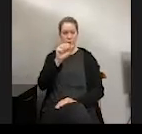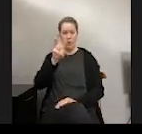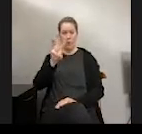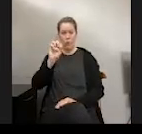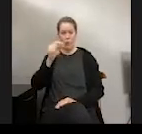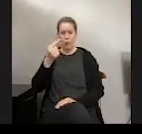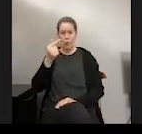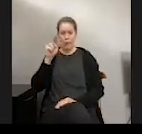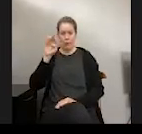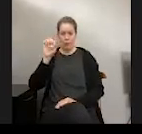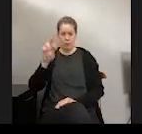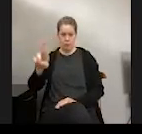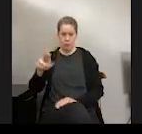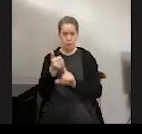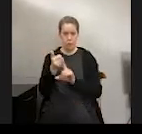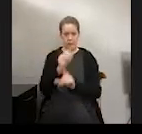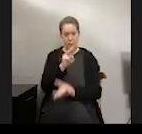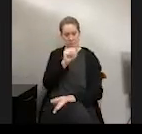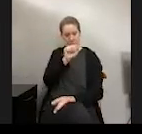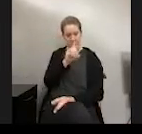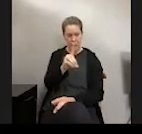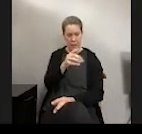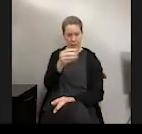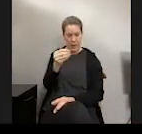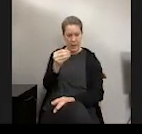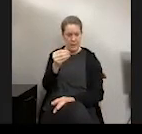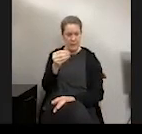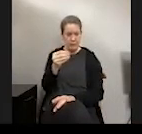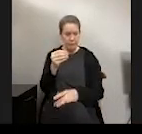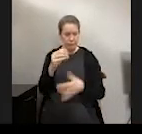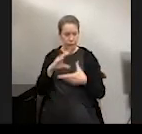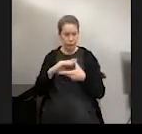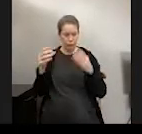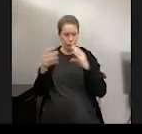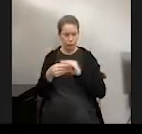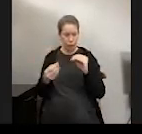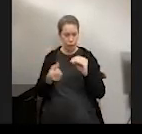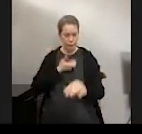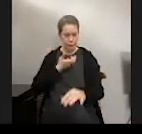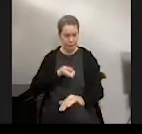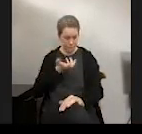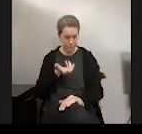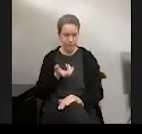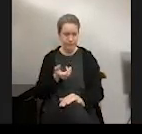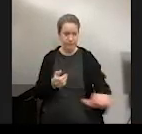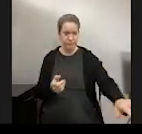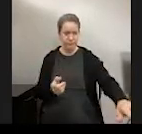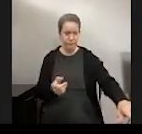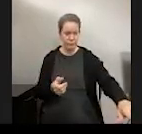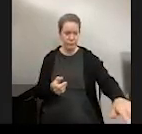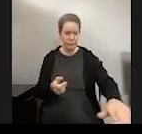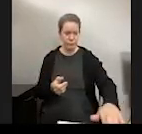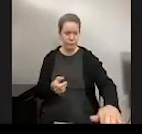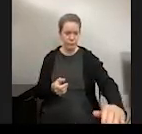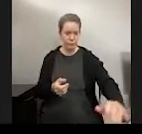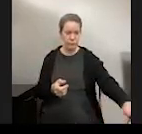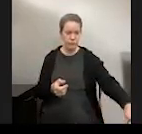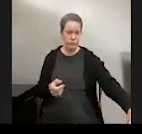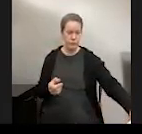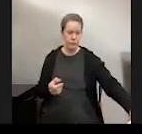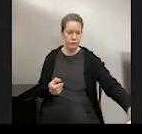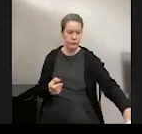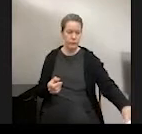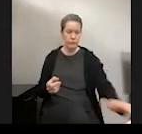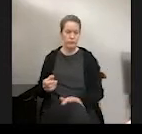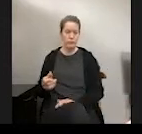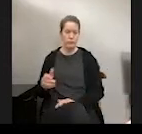storyteller. Lisa's fascination is to create an immersive multi-sensory universe in which to play and invite her audience to share in the overriding theme